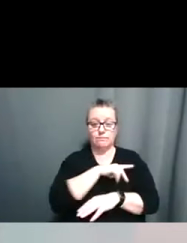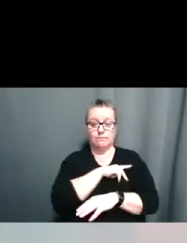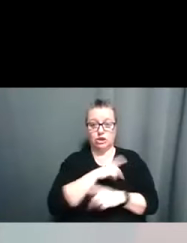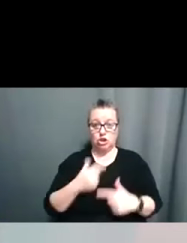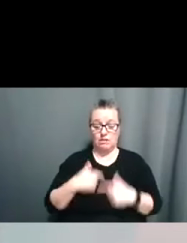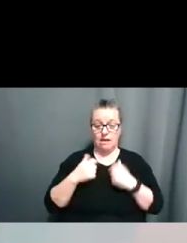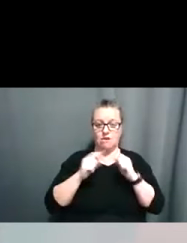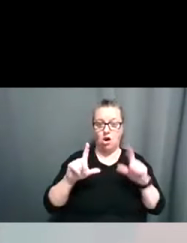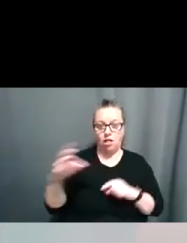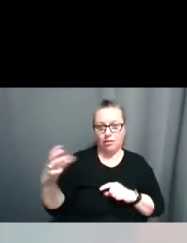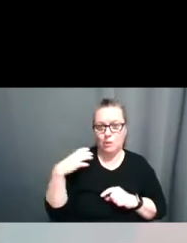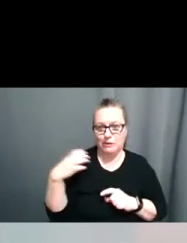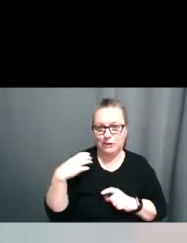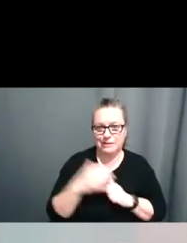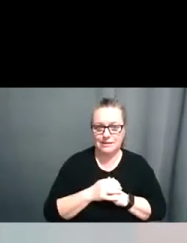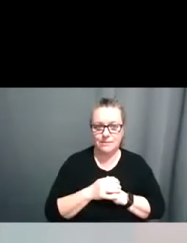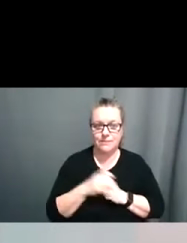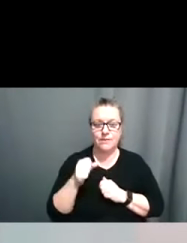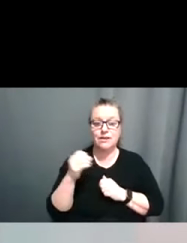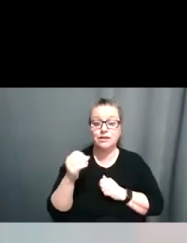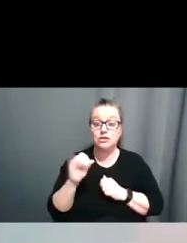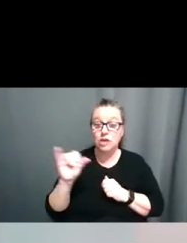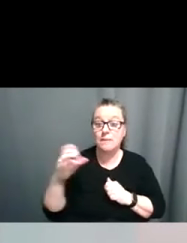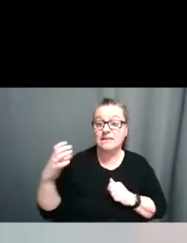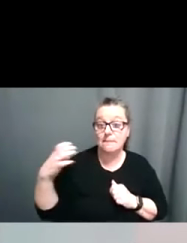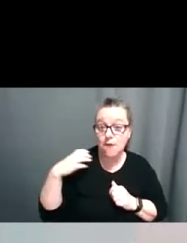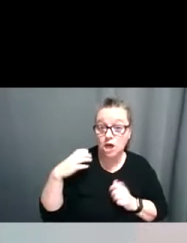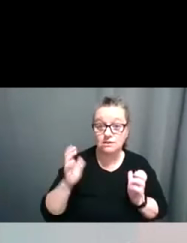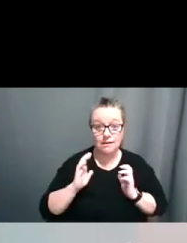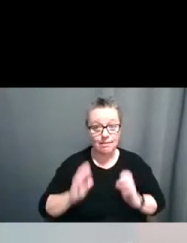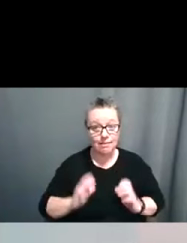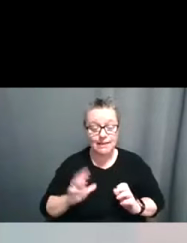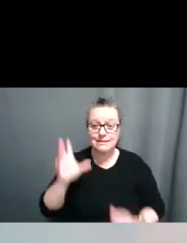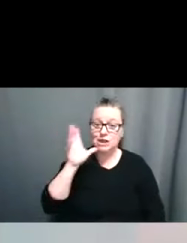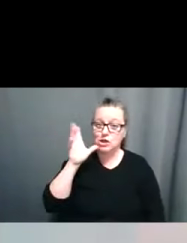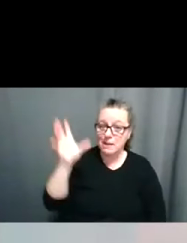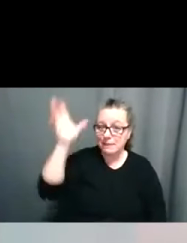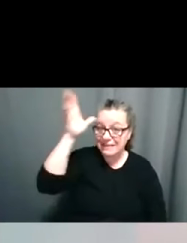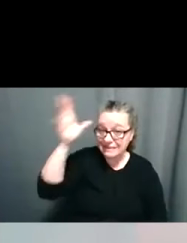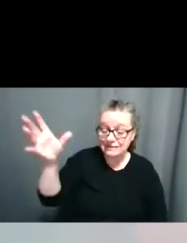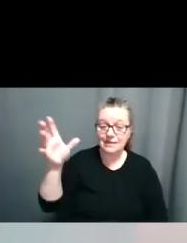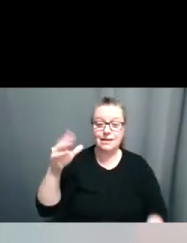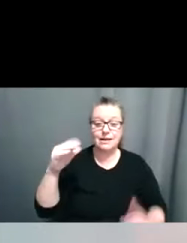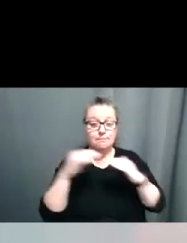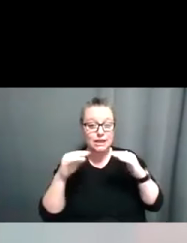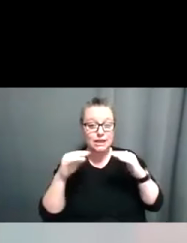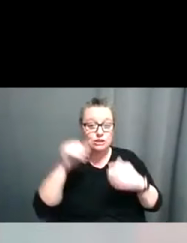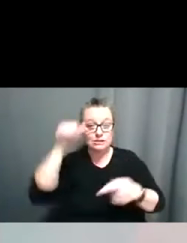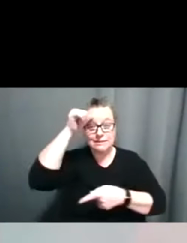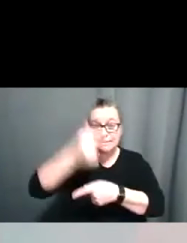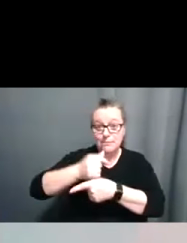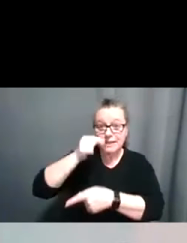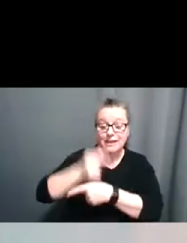are all coaches in this sense. So are bosses and clients and grandparents and peers and siblings, our direct reports, and